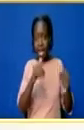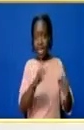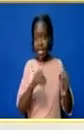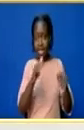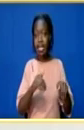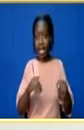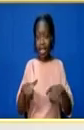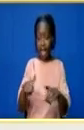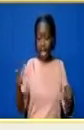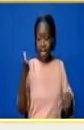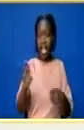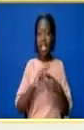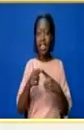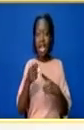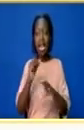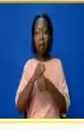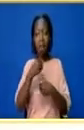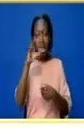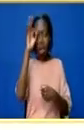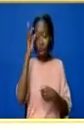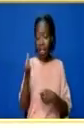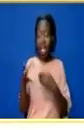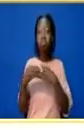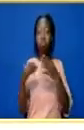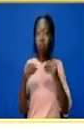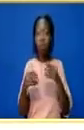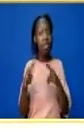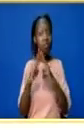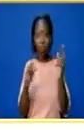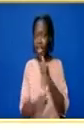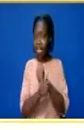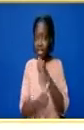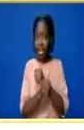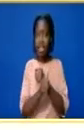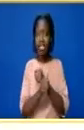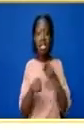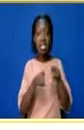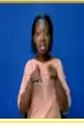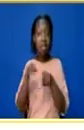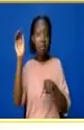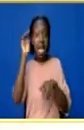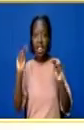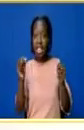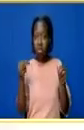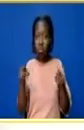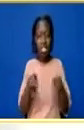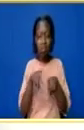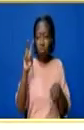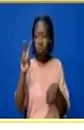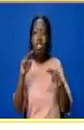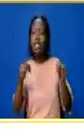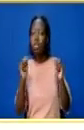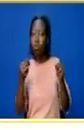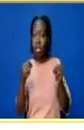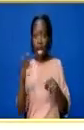hole bare. Yes. And that one can also be very dangerous. Okay. You usually hear even in the news. Mm. Okay. That hole has been left.